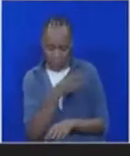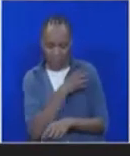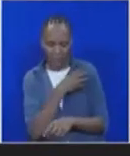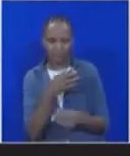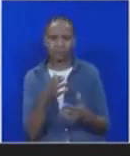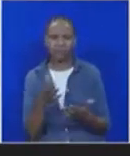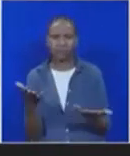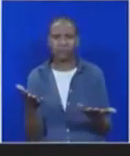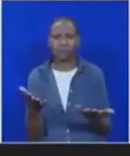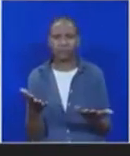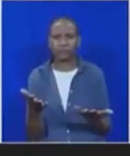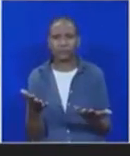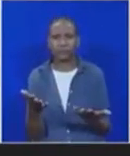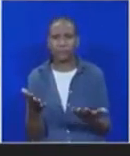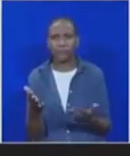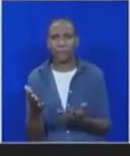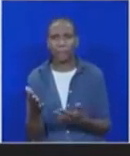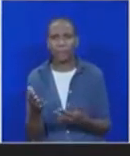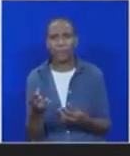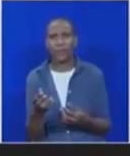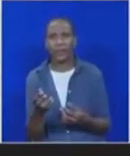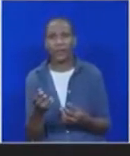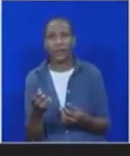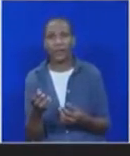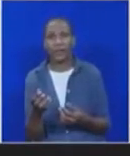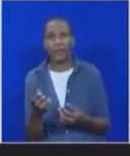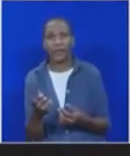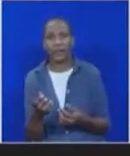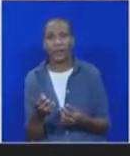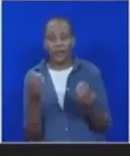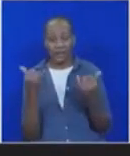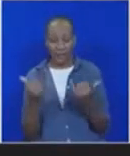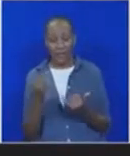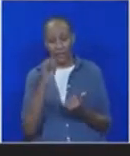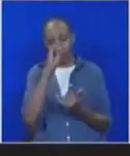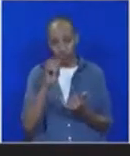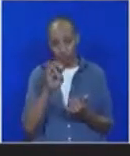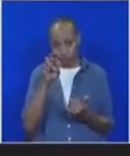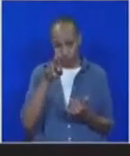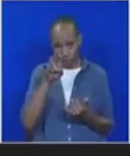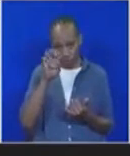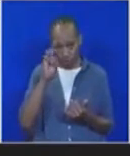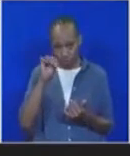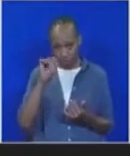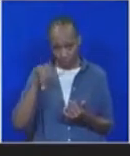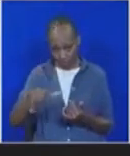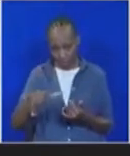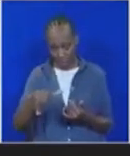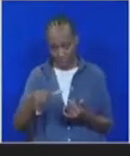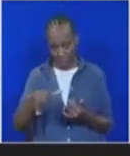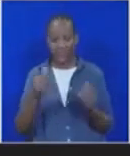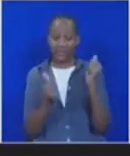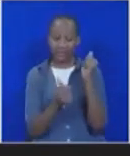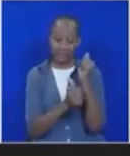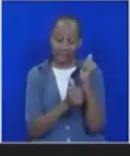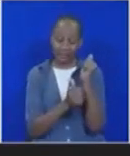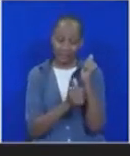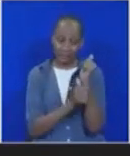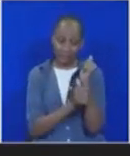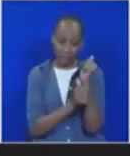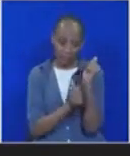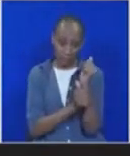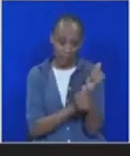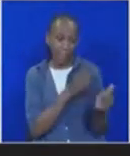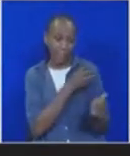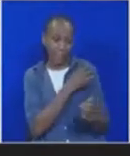my question, face. Honourable Deputy? The Honourable House Chair. Jeremy Cronin is the Deputy Minister of Public Works, and he will now